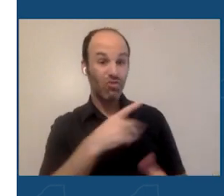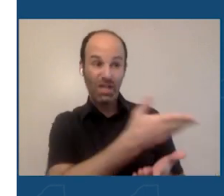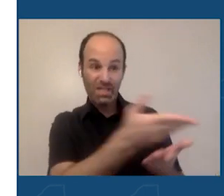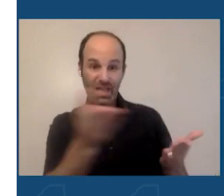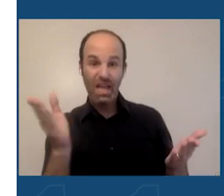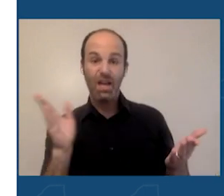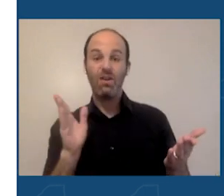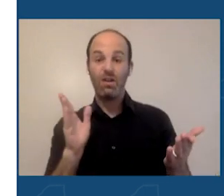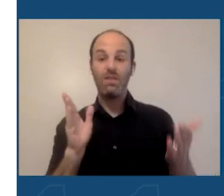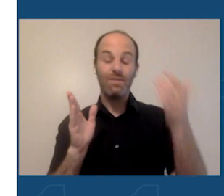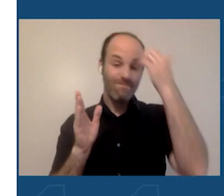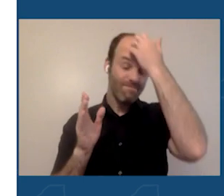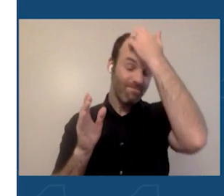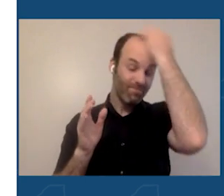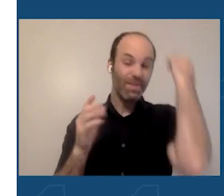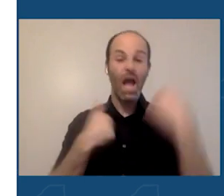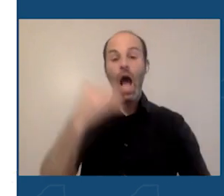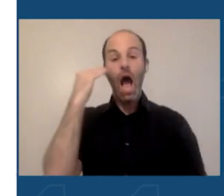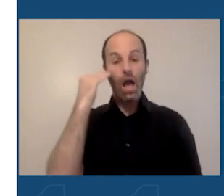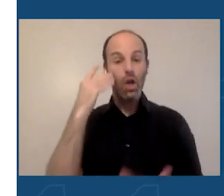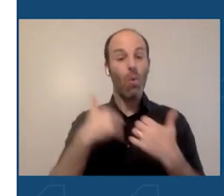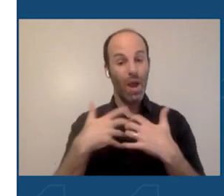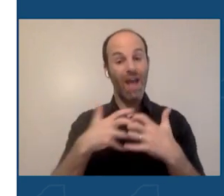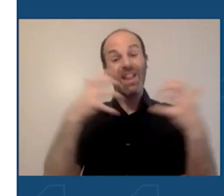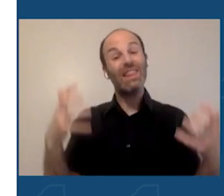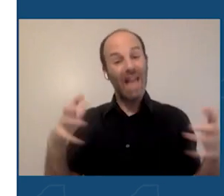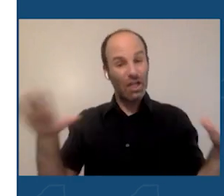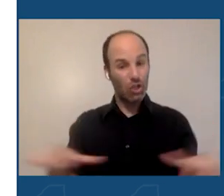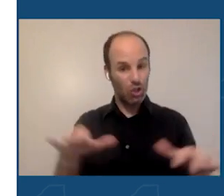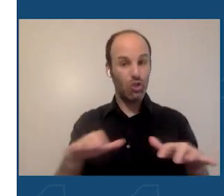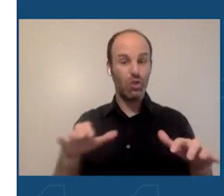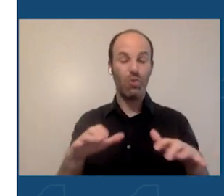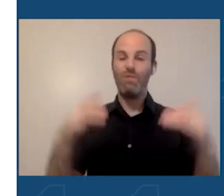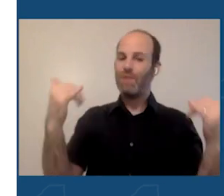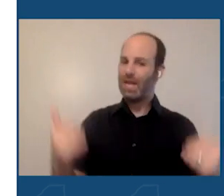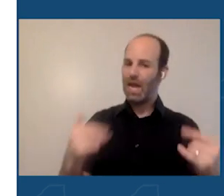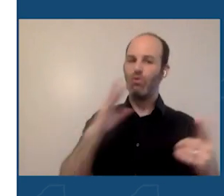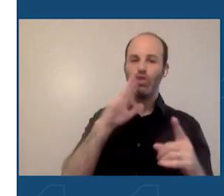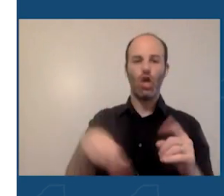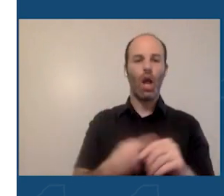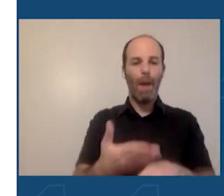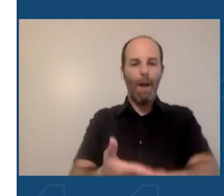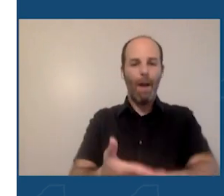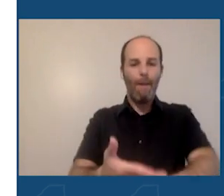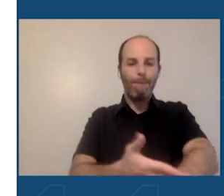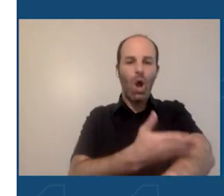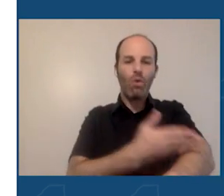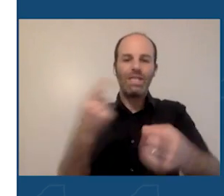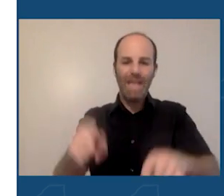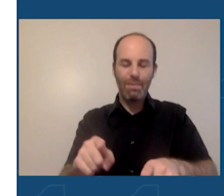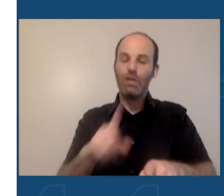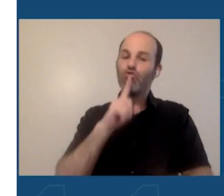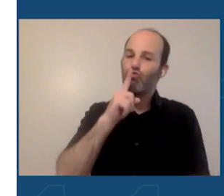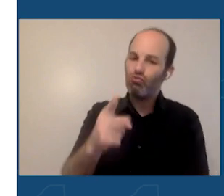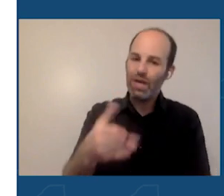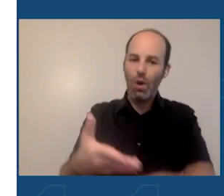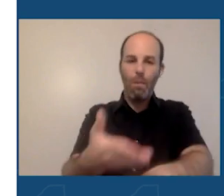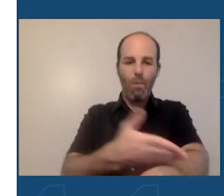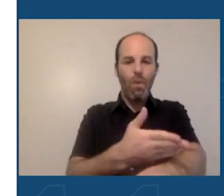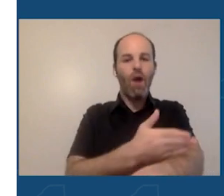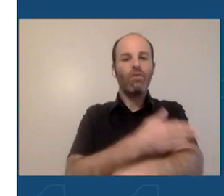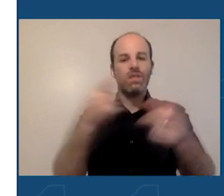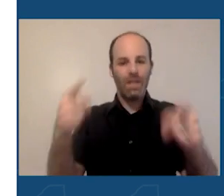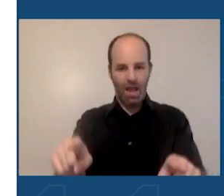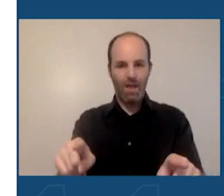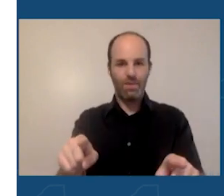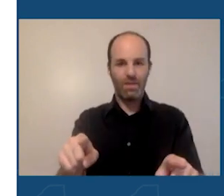I know that we have a lot to do, and now we're here to talk about progress being made, real progress being made. And that's what